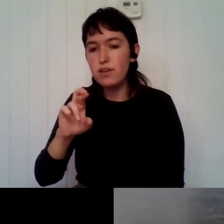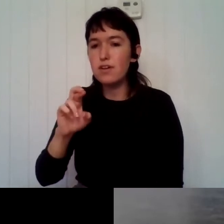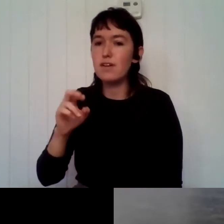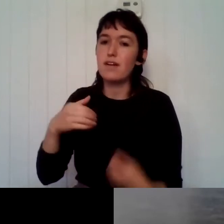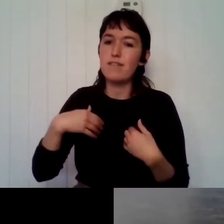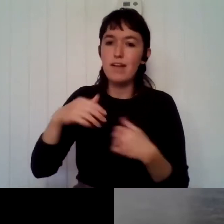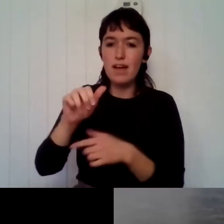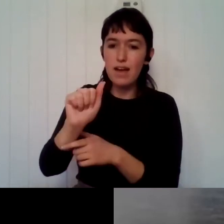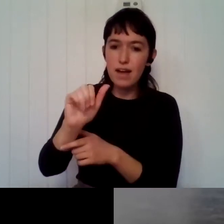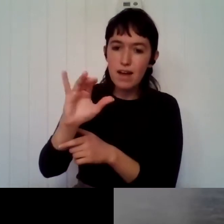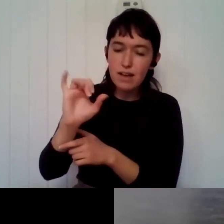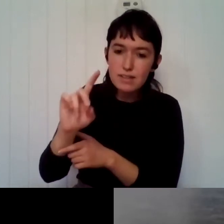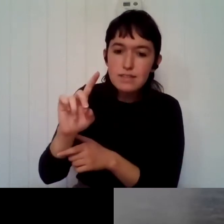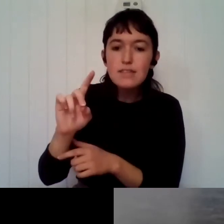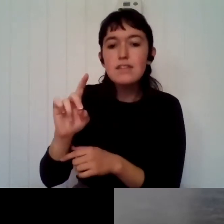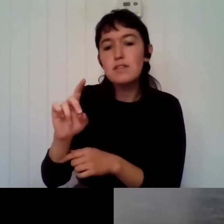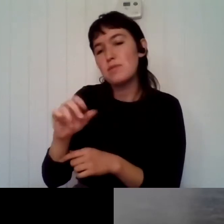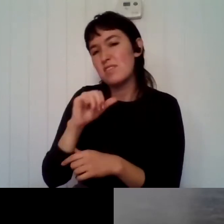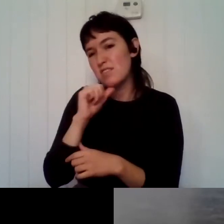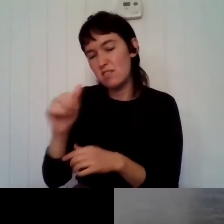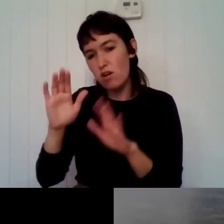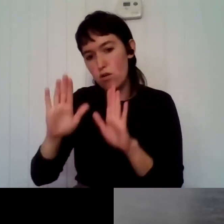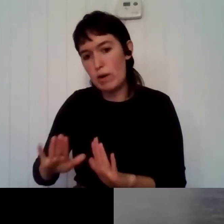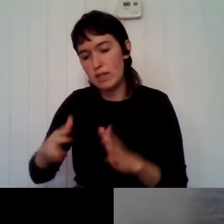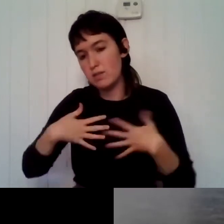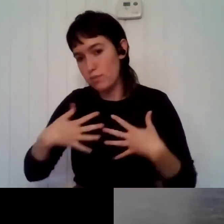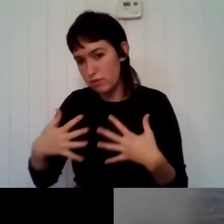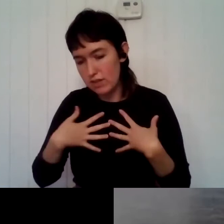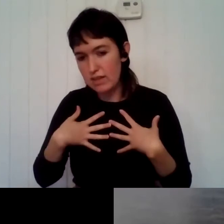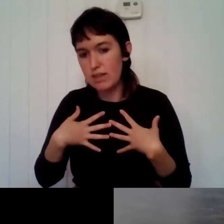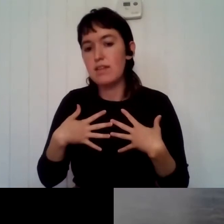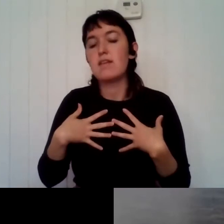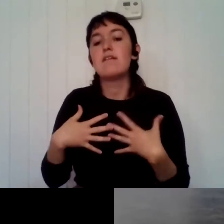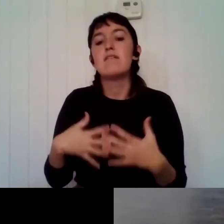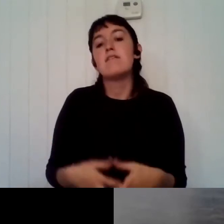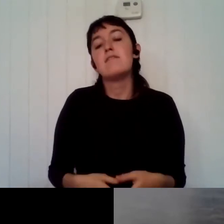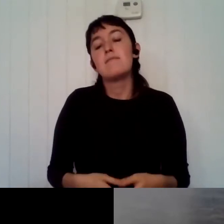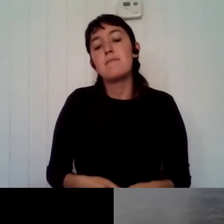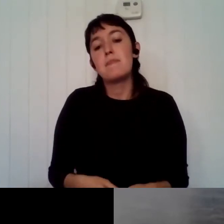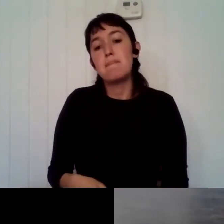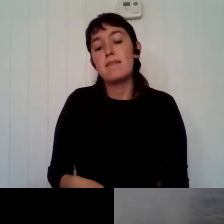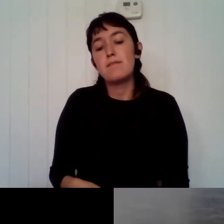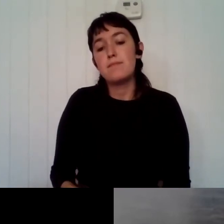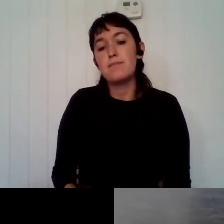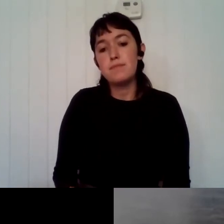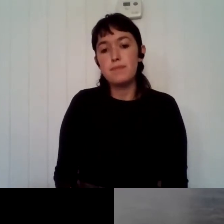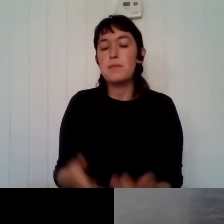interacts with your lungs. It's not great to breathe. But in this case specifically, the thing that kills you is